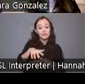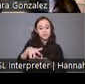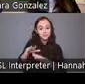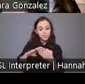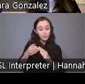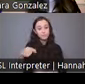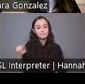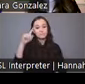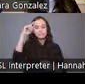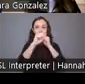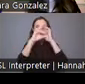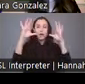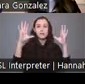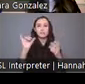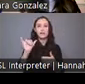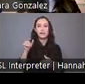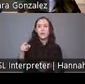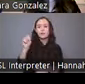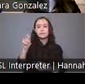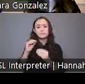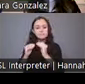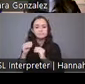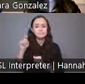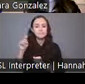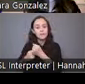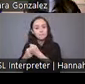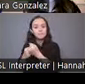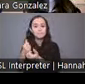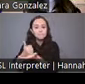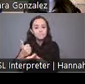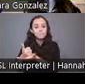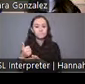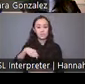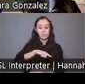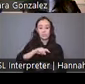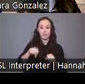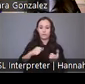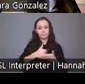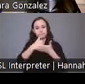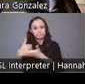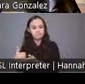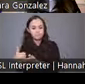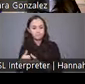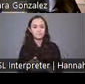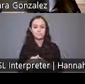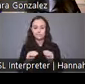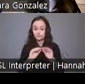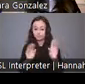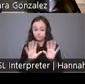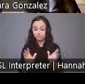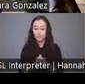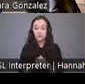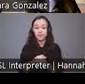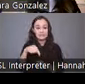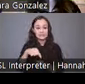as a need of repair or assistance that only us outsiders can provide. Let me be clear, this is a single